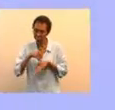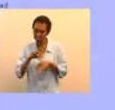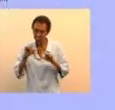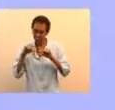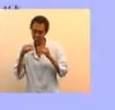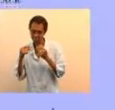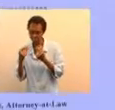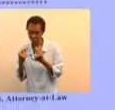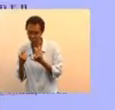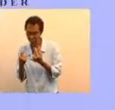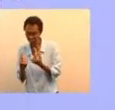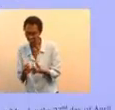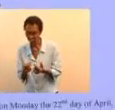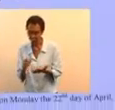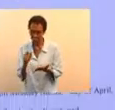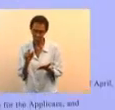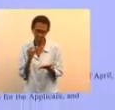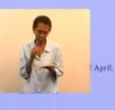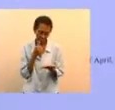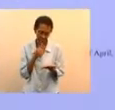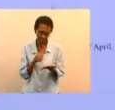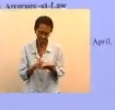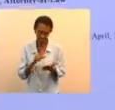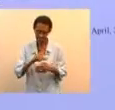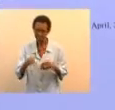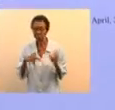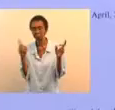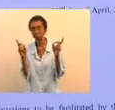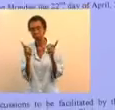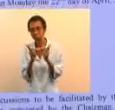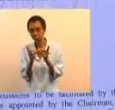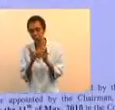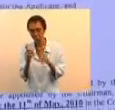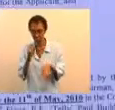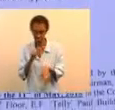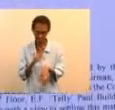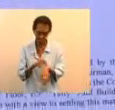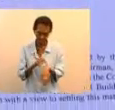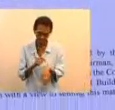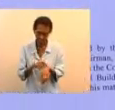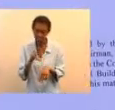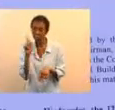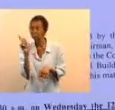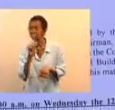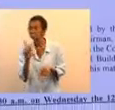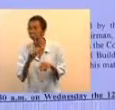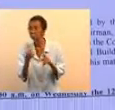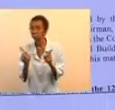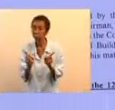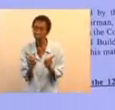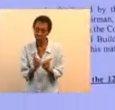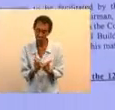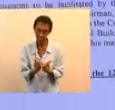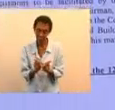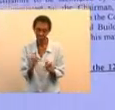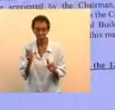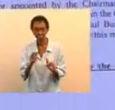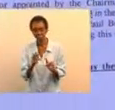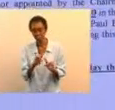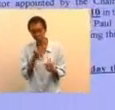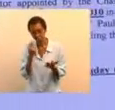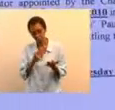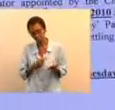parties a written order of the court setting out the date, time, and location of the first